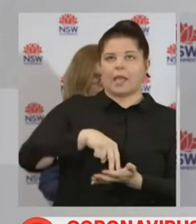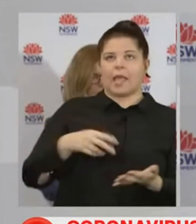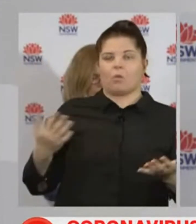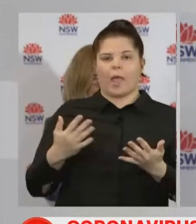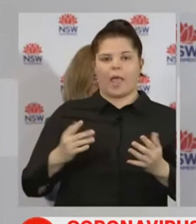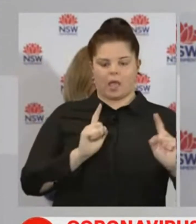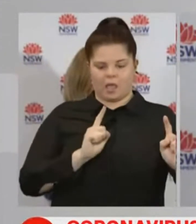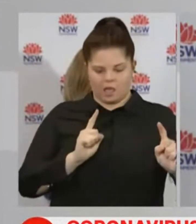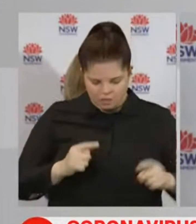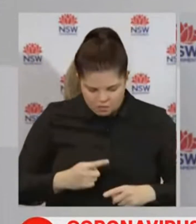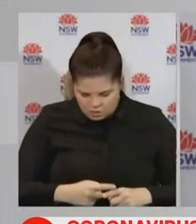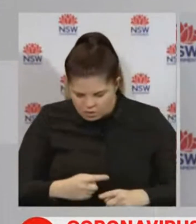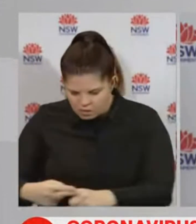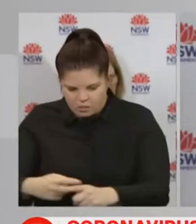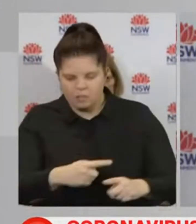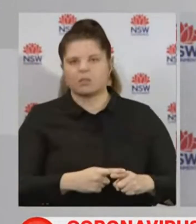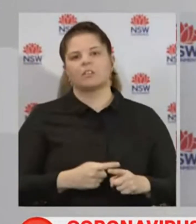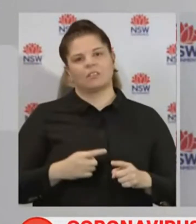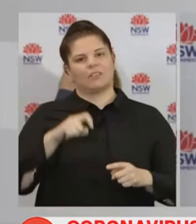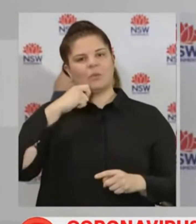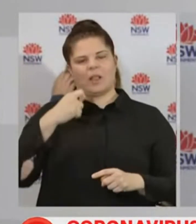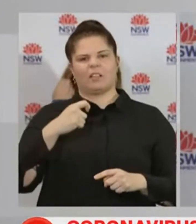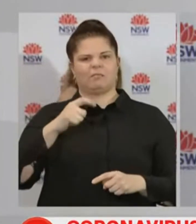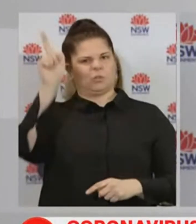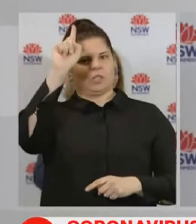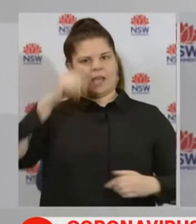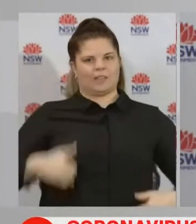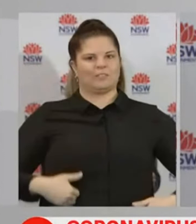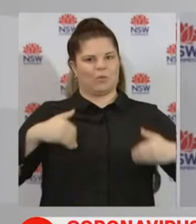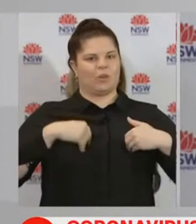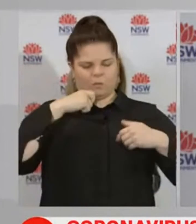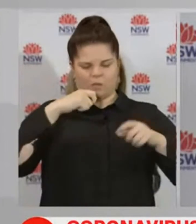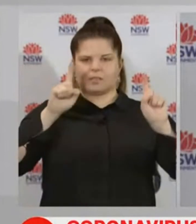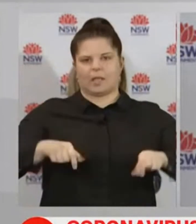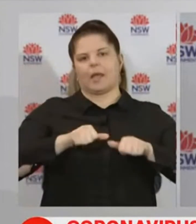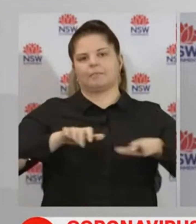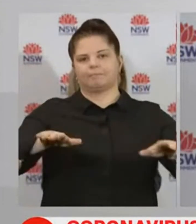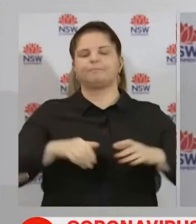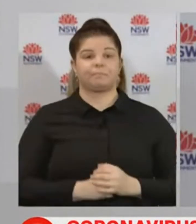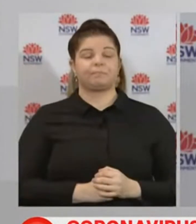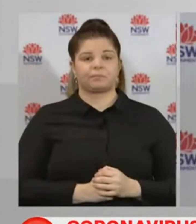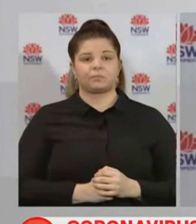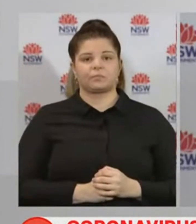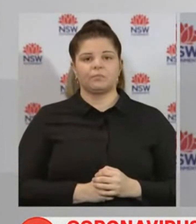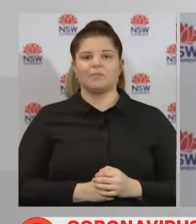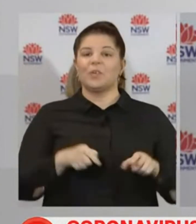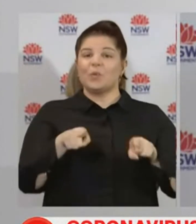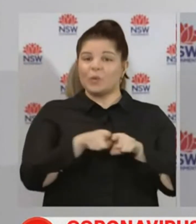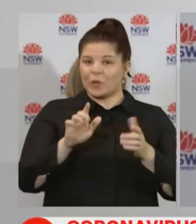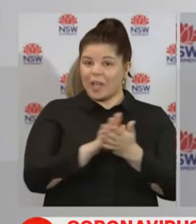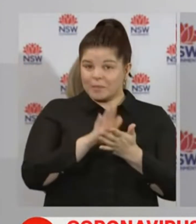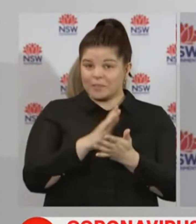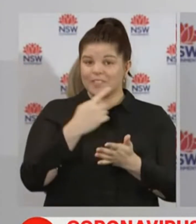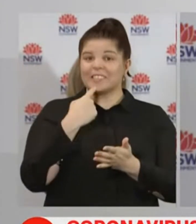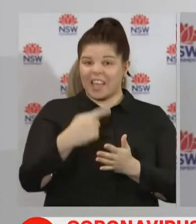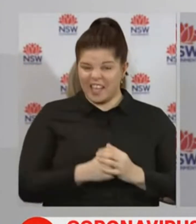rolled out from this morning. I'm pleased to say the transport team has also looked at opportunities to have event-style parking, so places